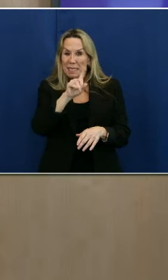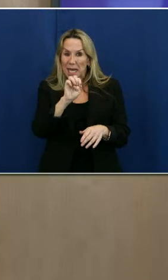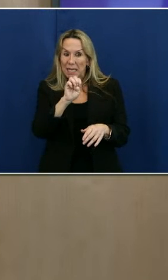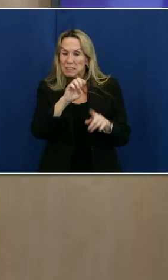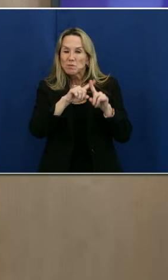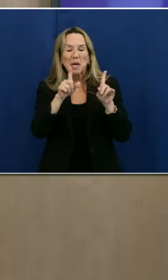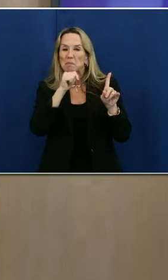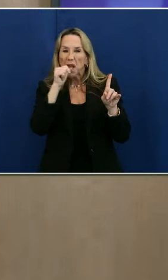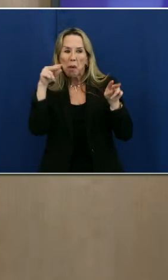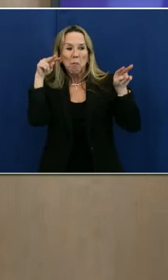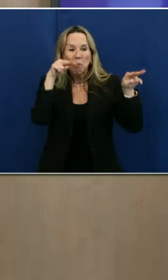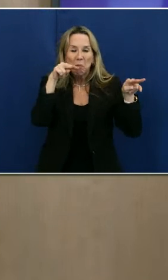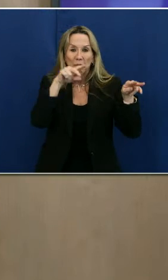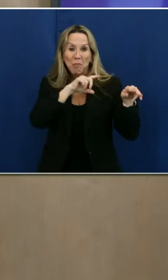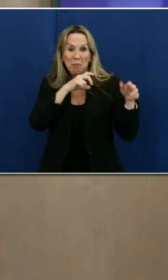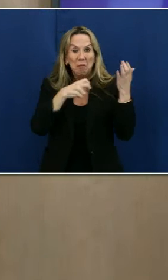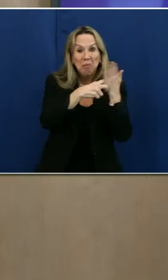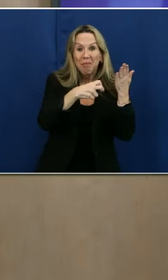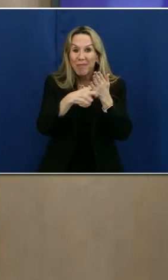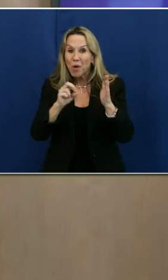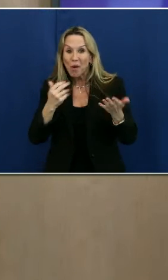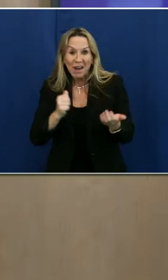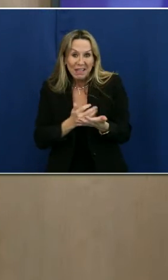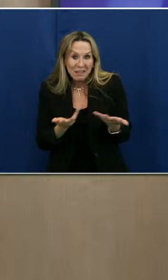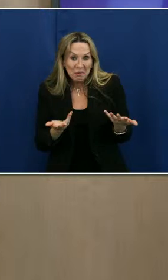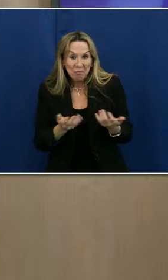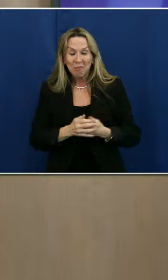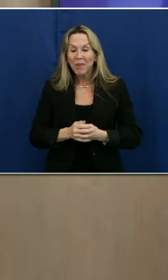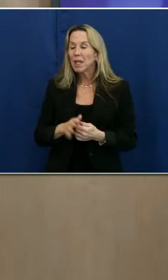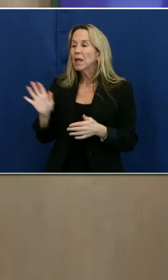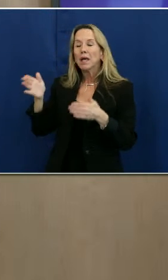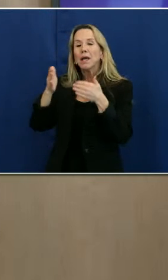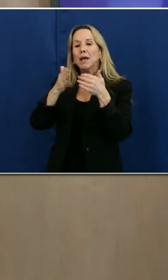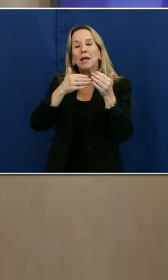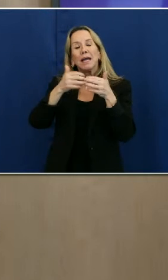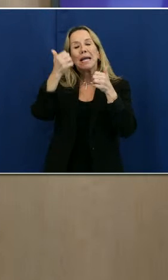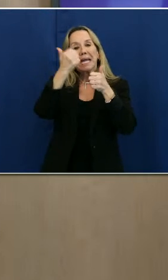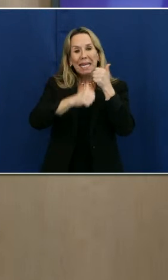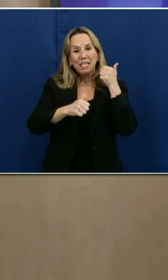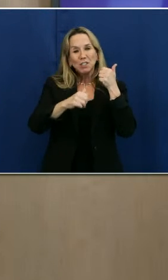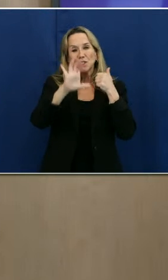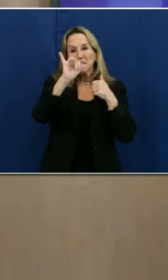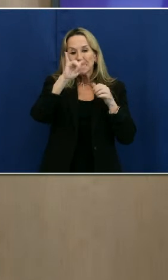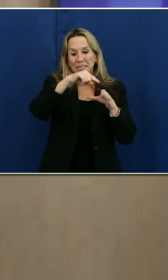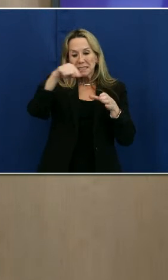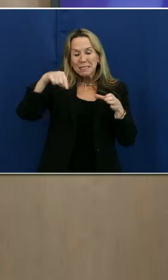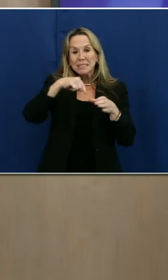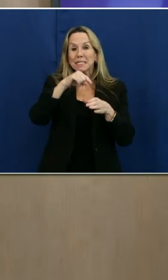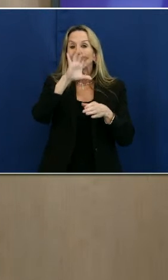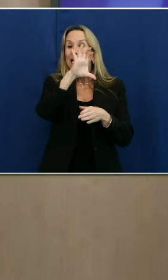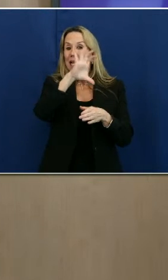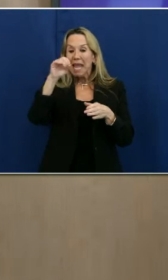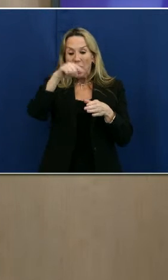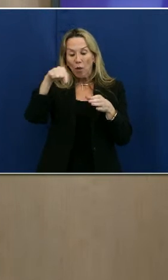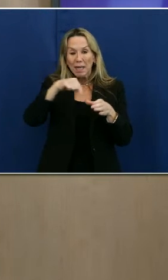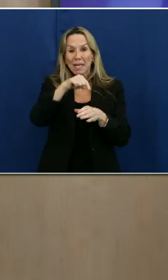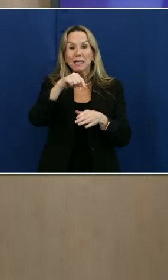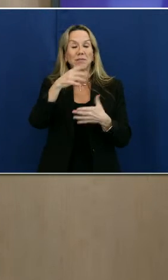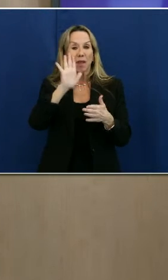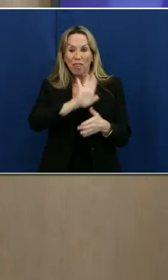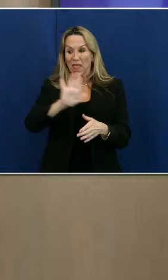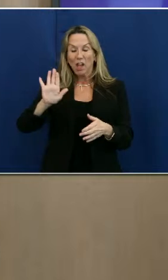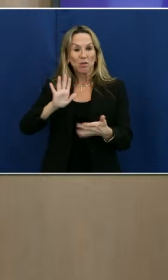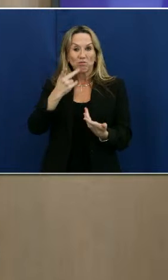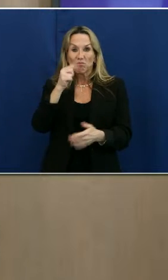guidelines? Well, every jurisdiction, whether it's a city or our county parks and recs, will have to develop their